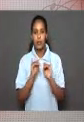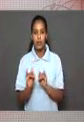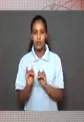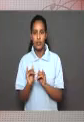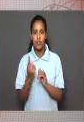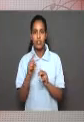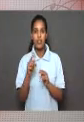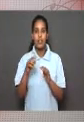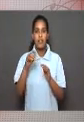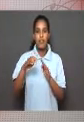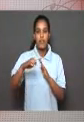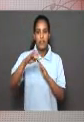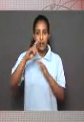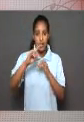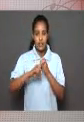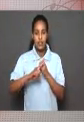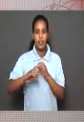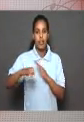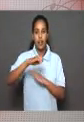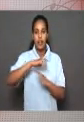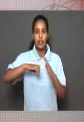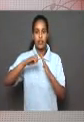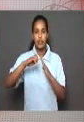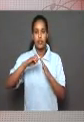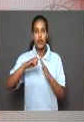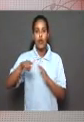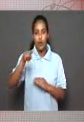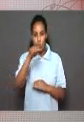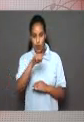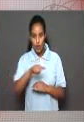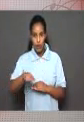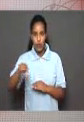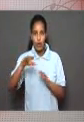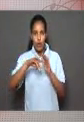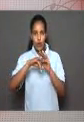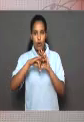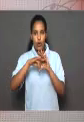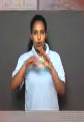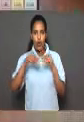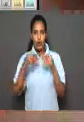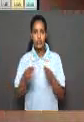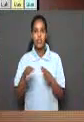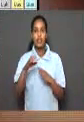their valence electrons entering the orbital of lowest energy.